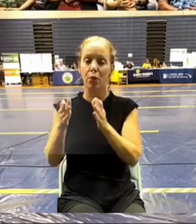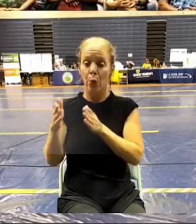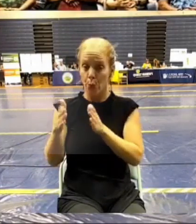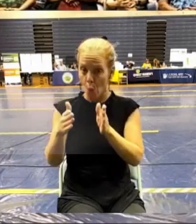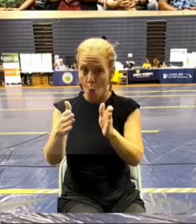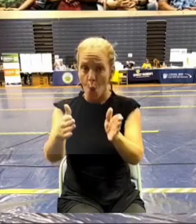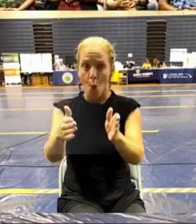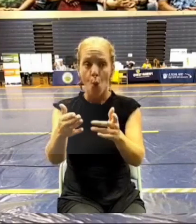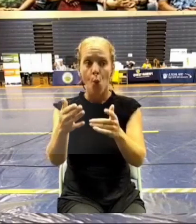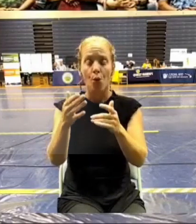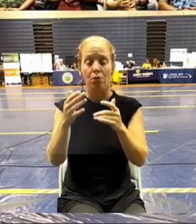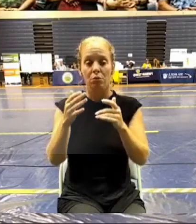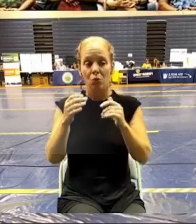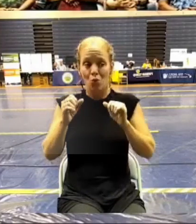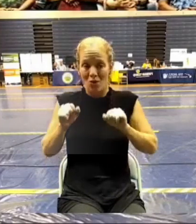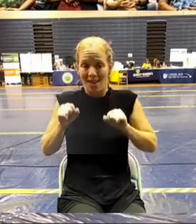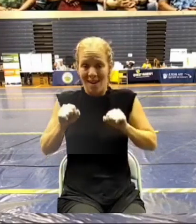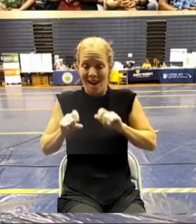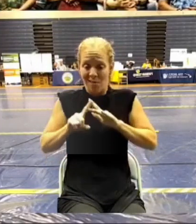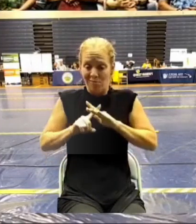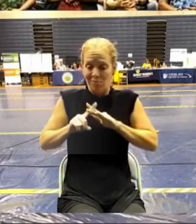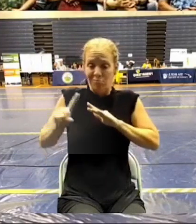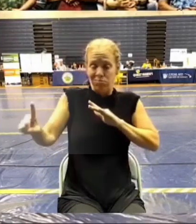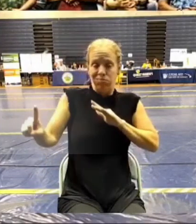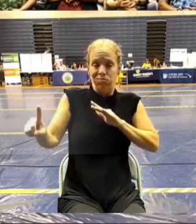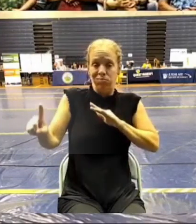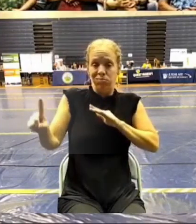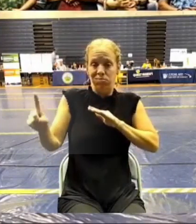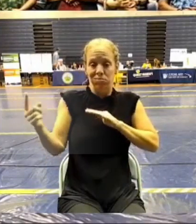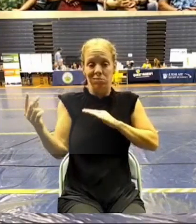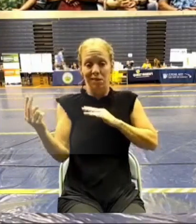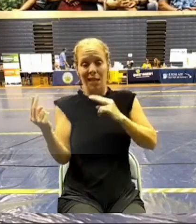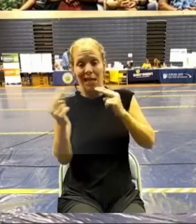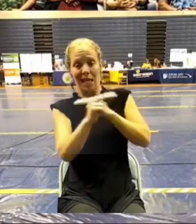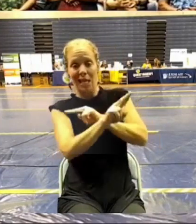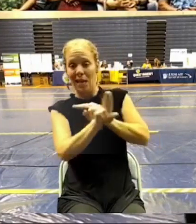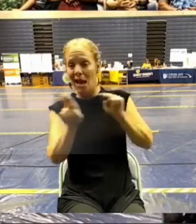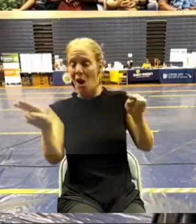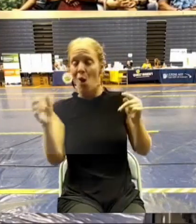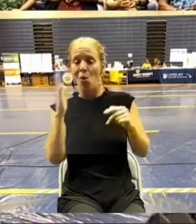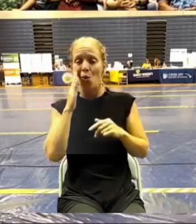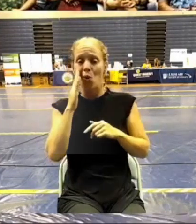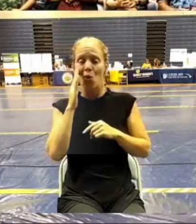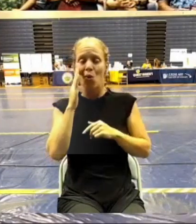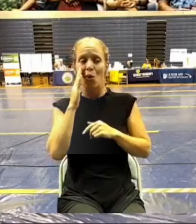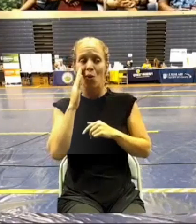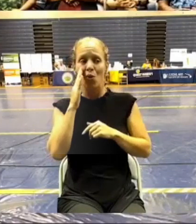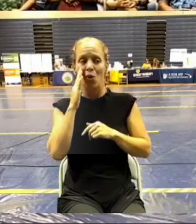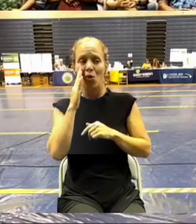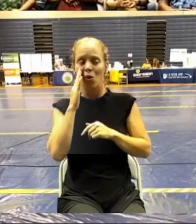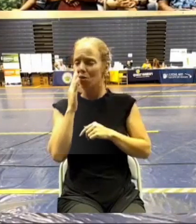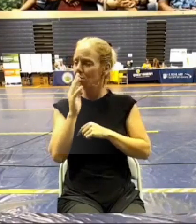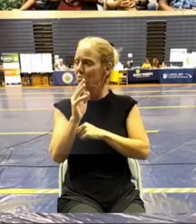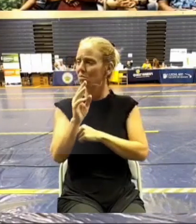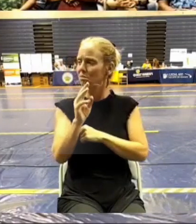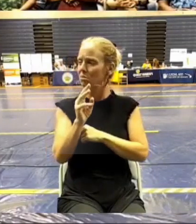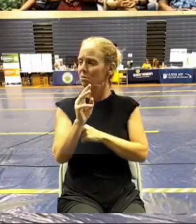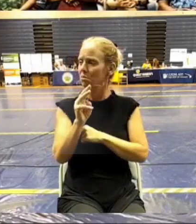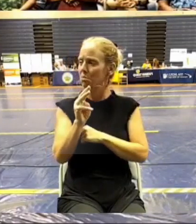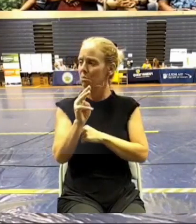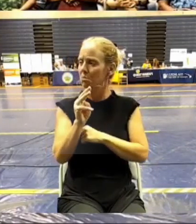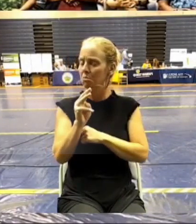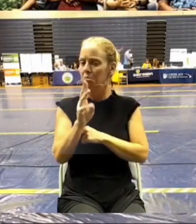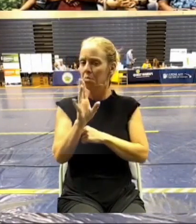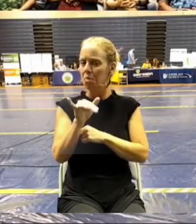roads were able to get out of those roads in and out. You know, especially in Mill Camp, if you guys do not know what Mill Camp is like, you